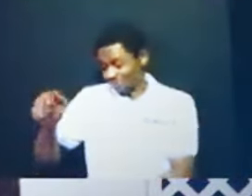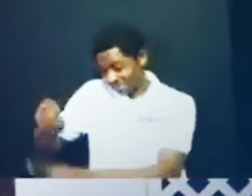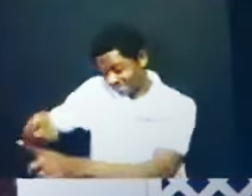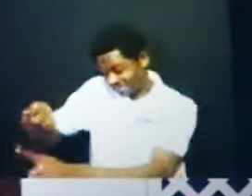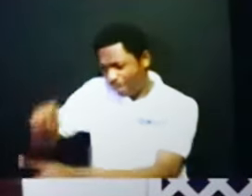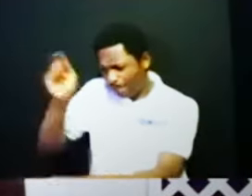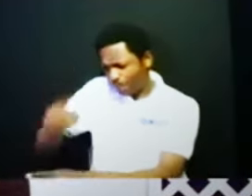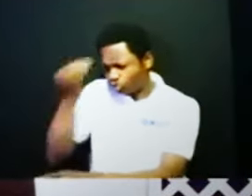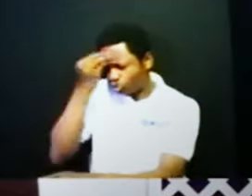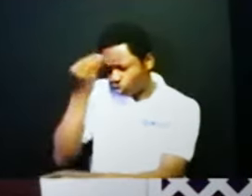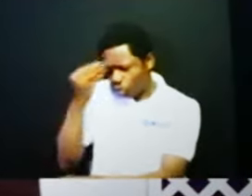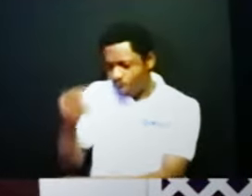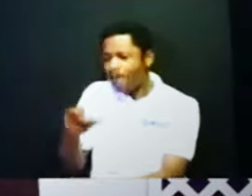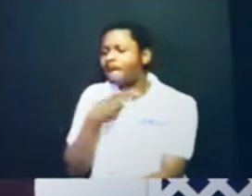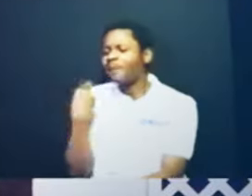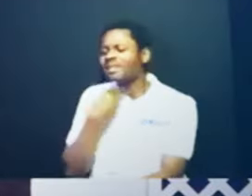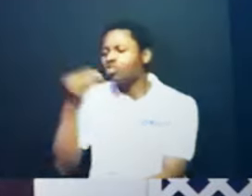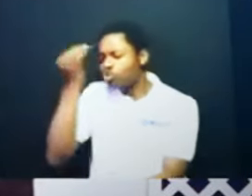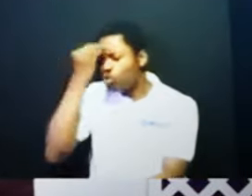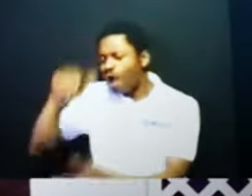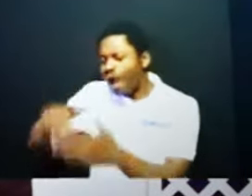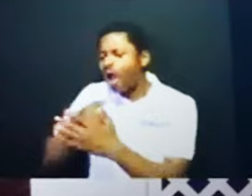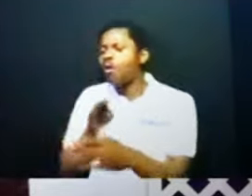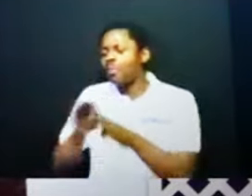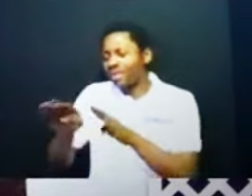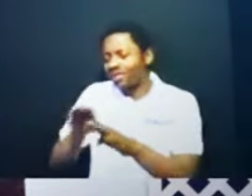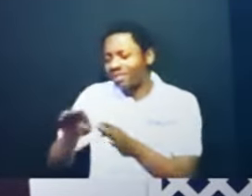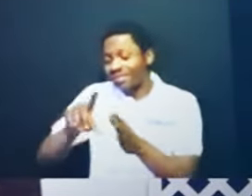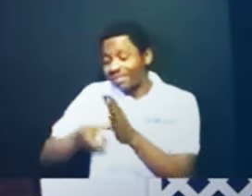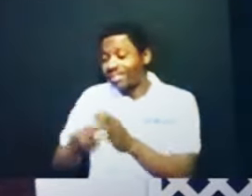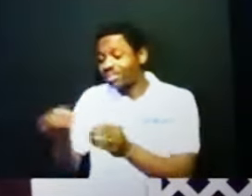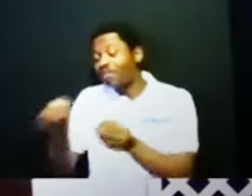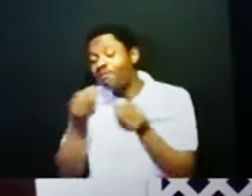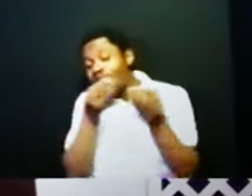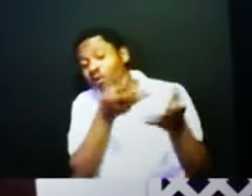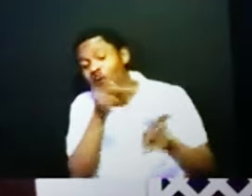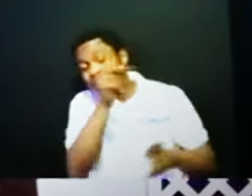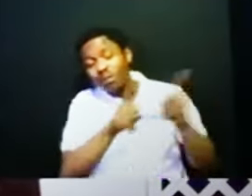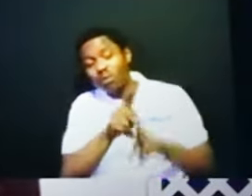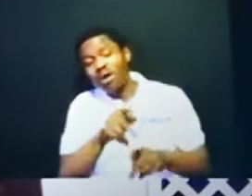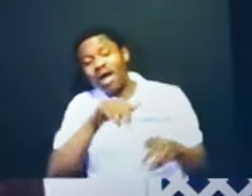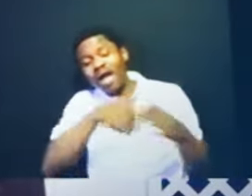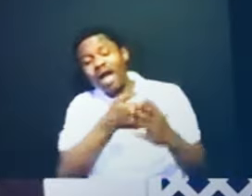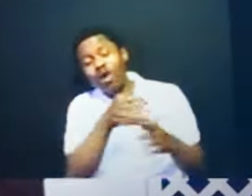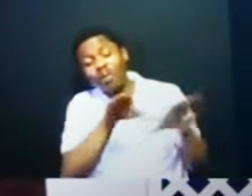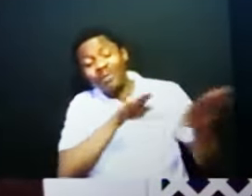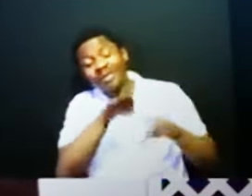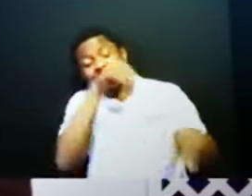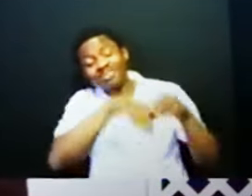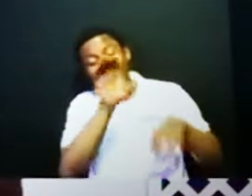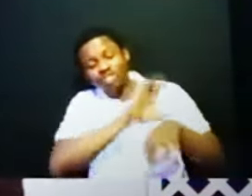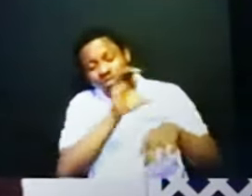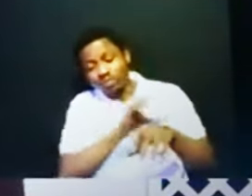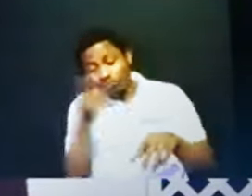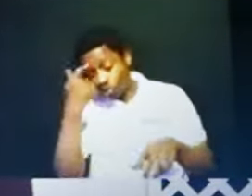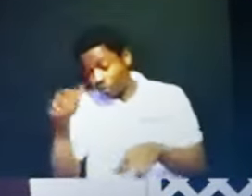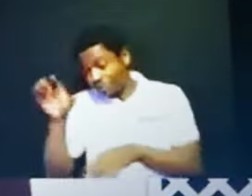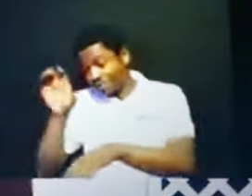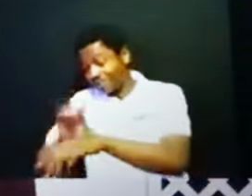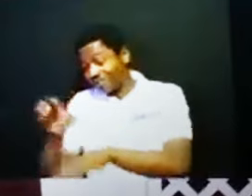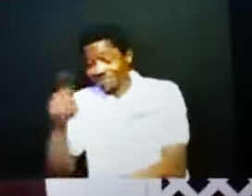as to how to conduct himself, and the people have to know how they should conduct themselves because he is part of